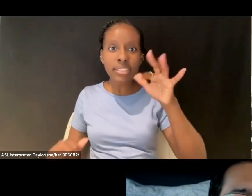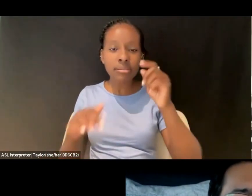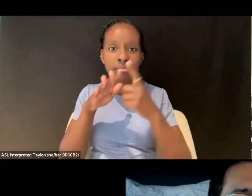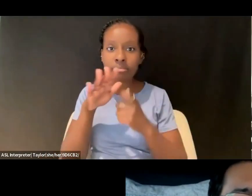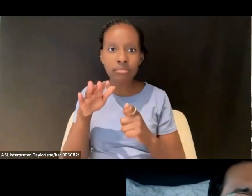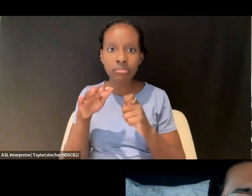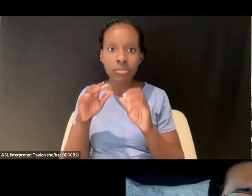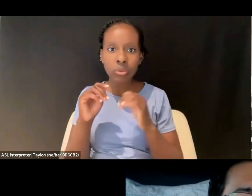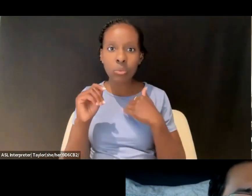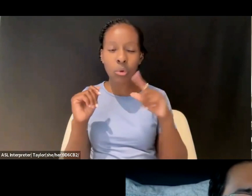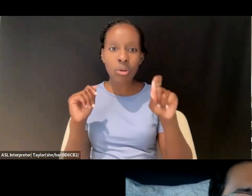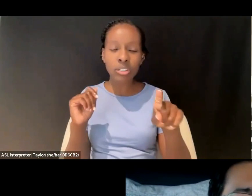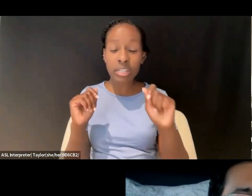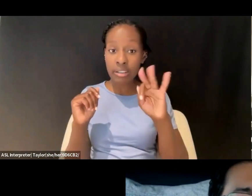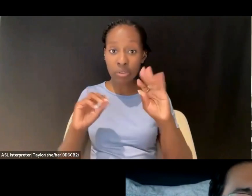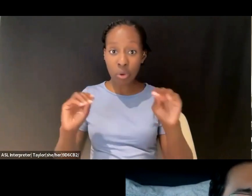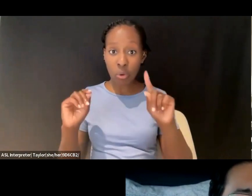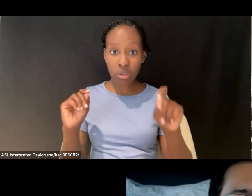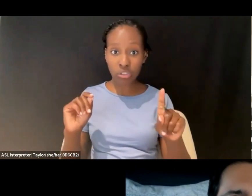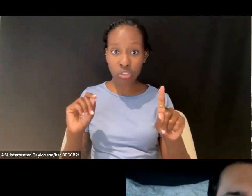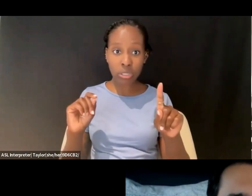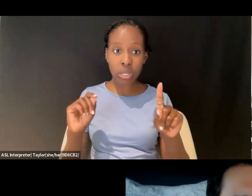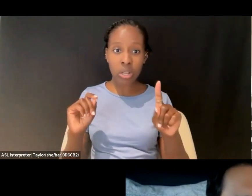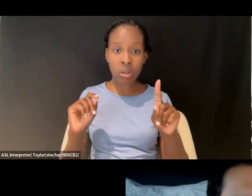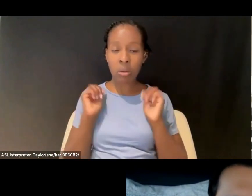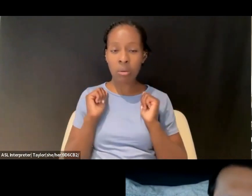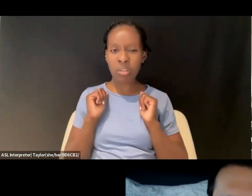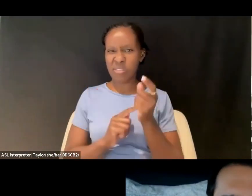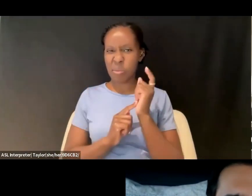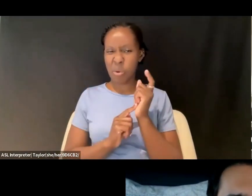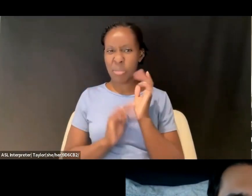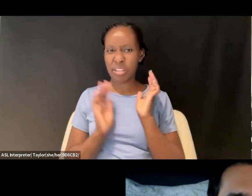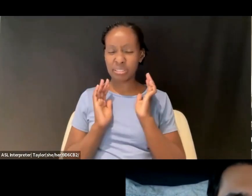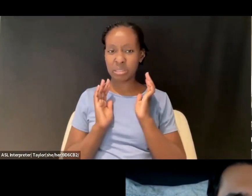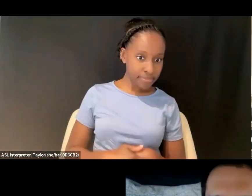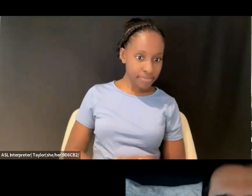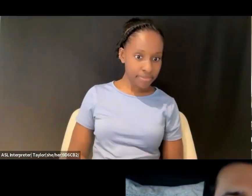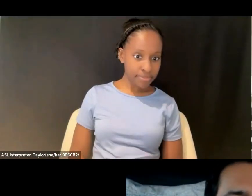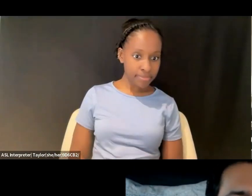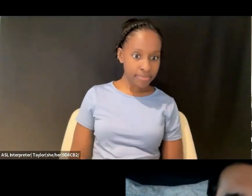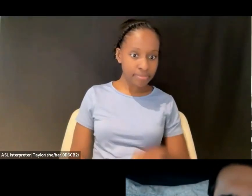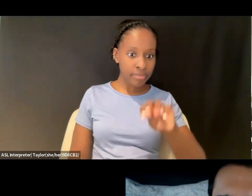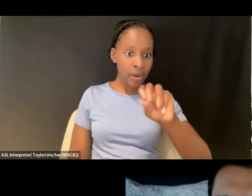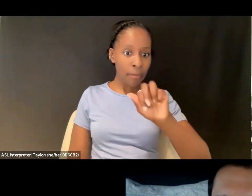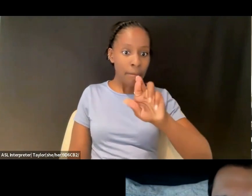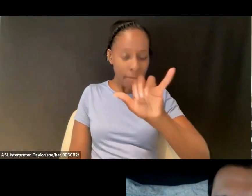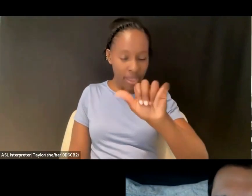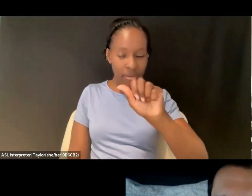Maybe. Mariam, do you have a question? If not, let's give her a moment to unmute herself. Mariam, do you have a